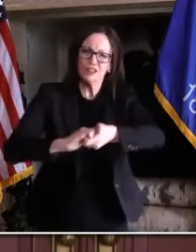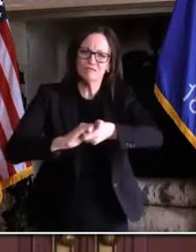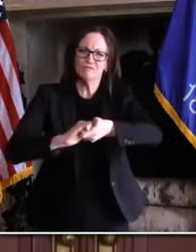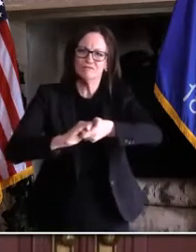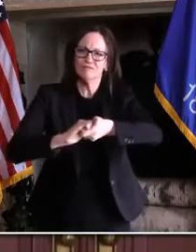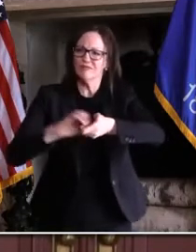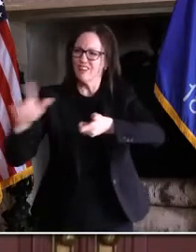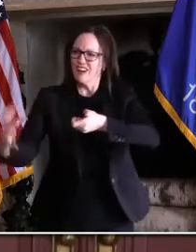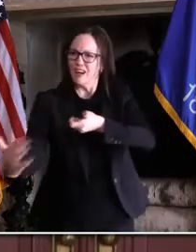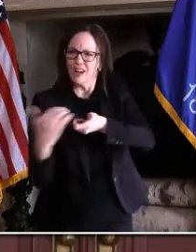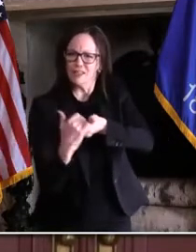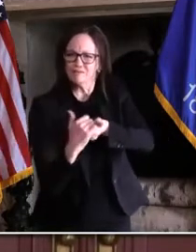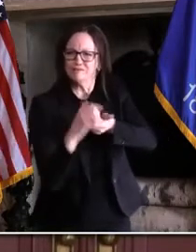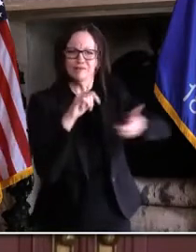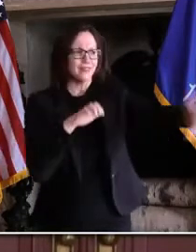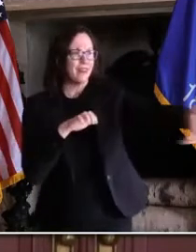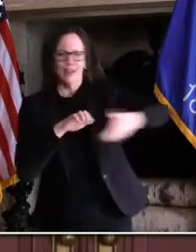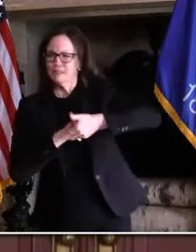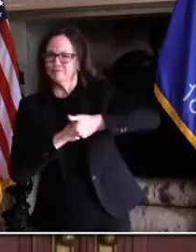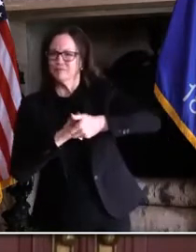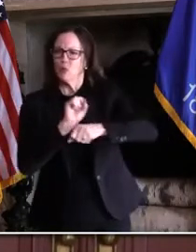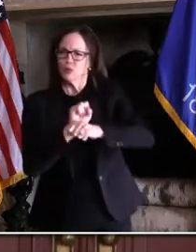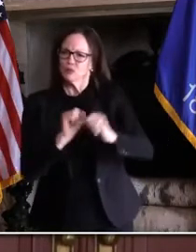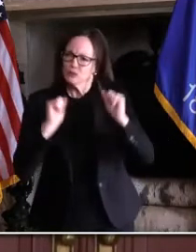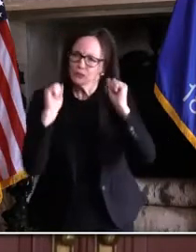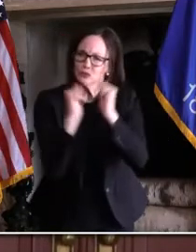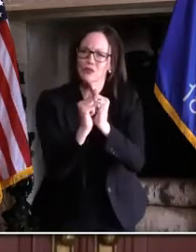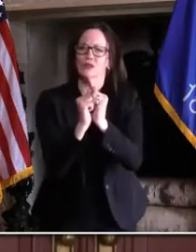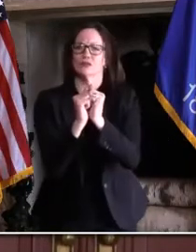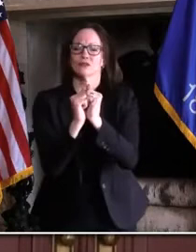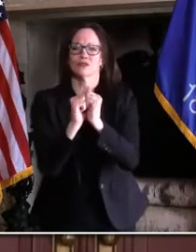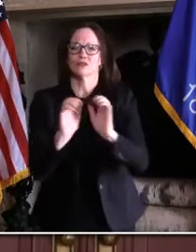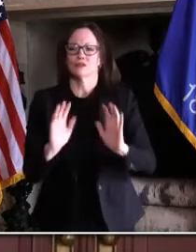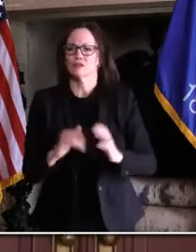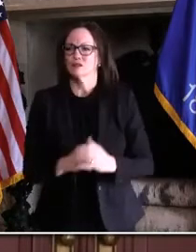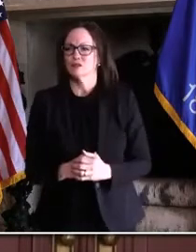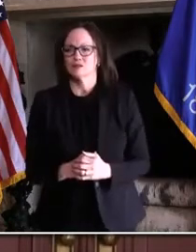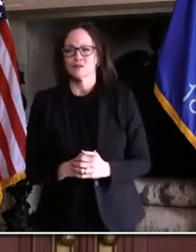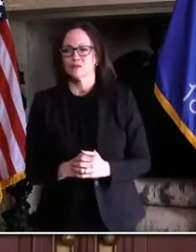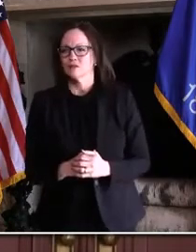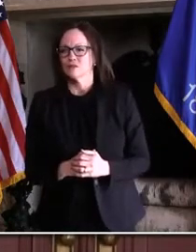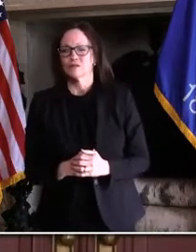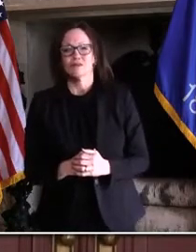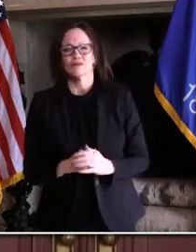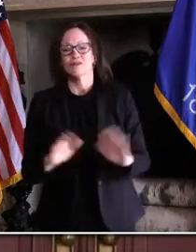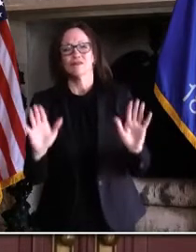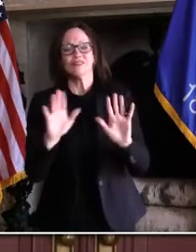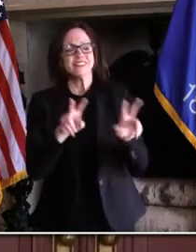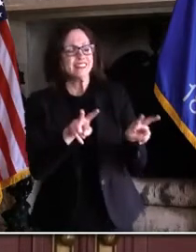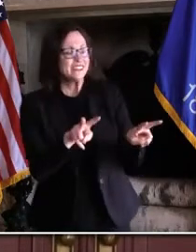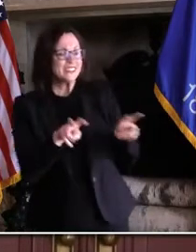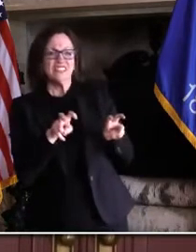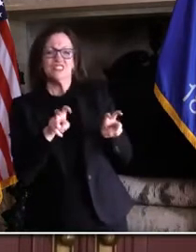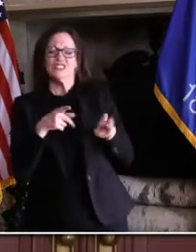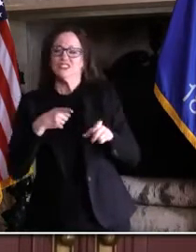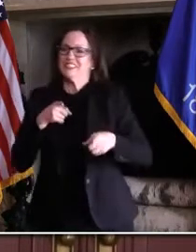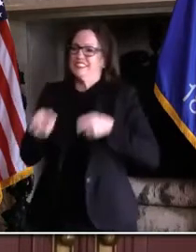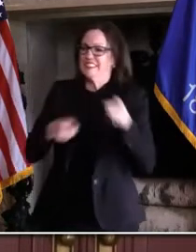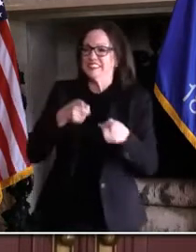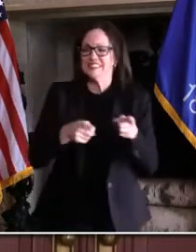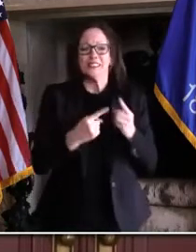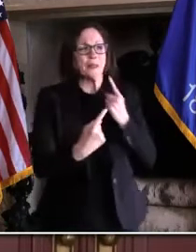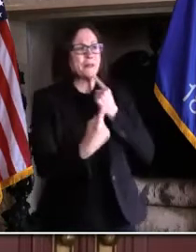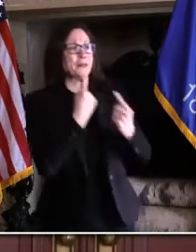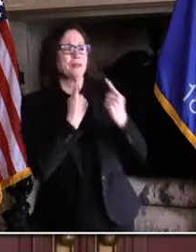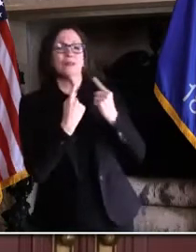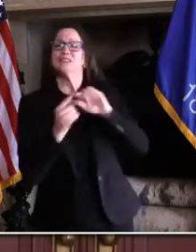our Wisconsin values of kindness, compassion, empathy, and respect. So to that end, I'm going to